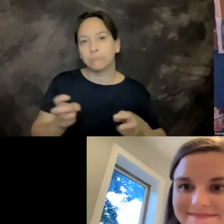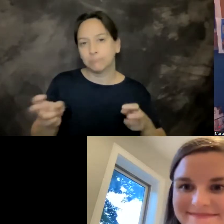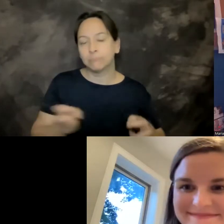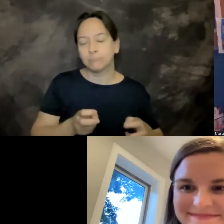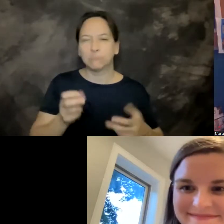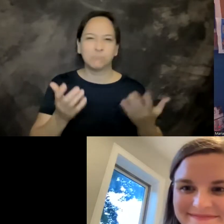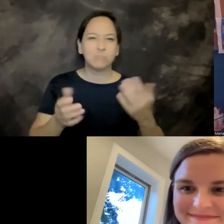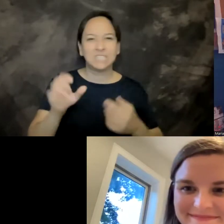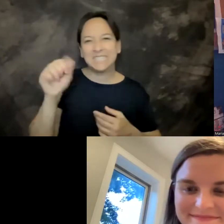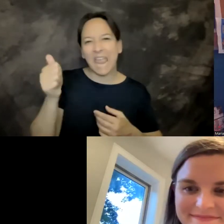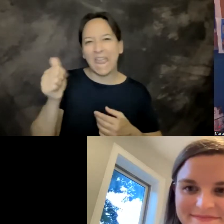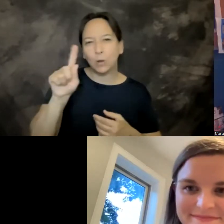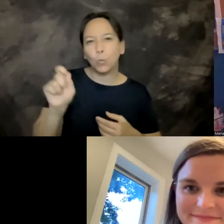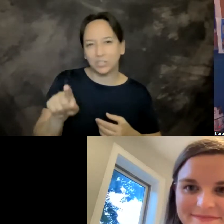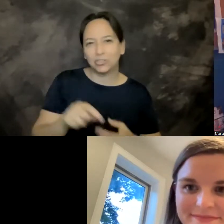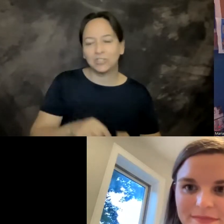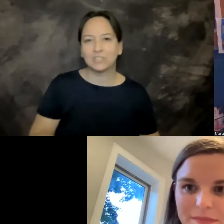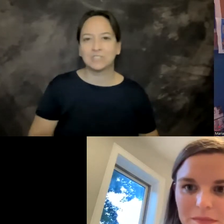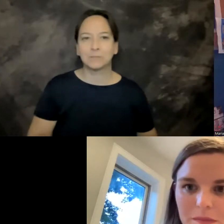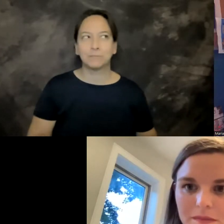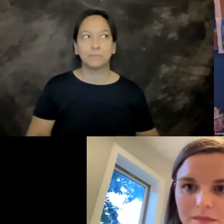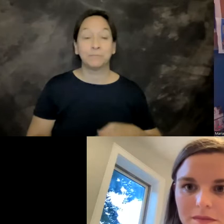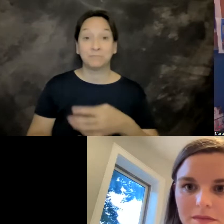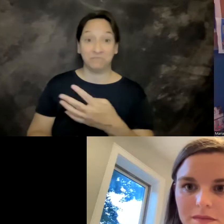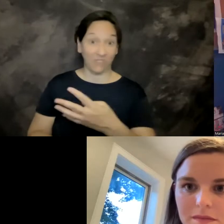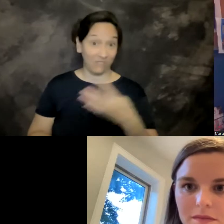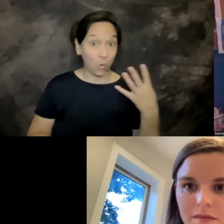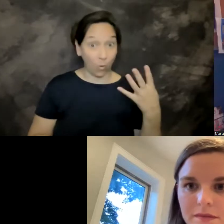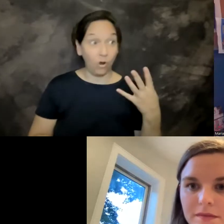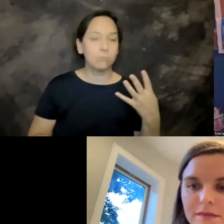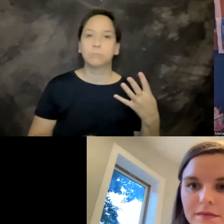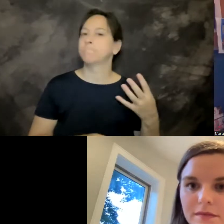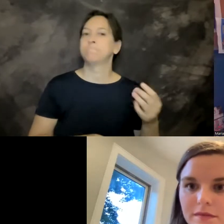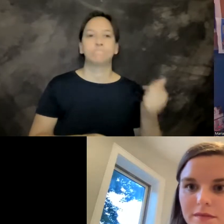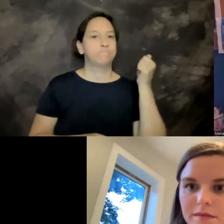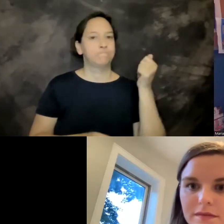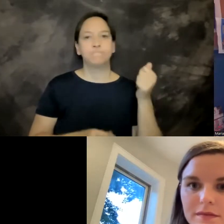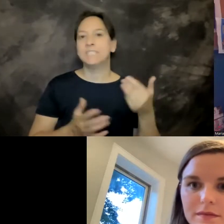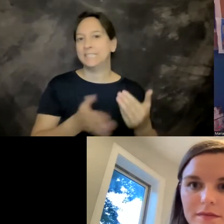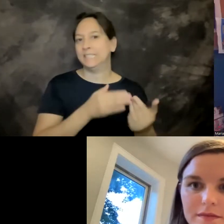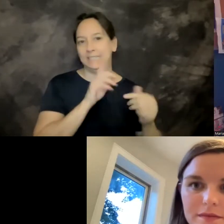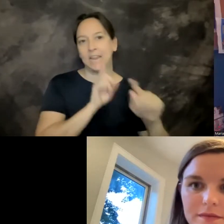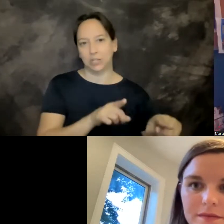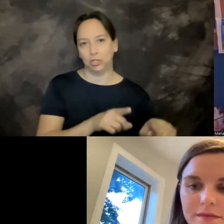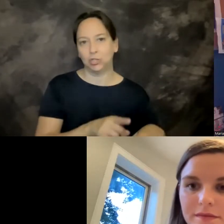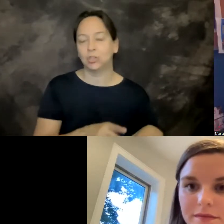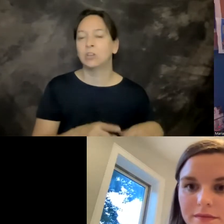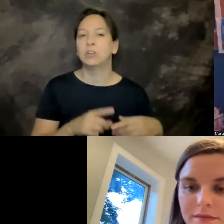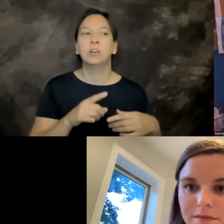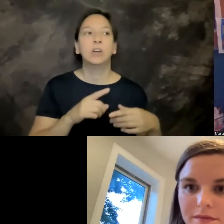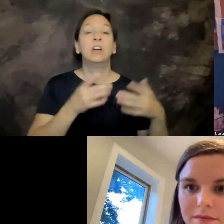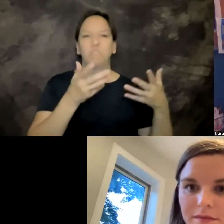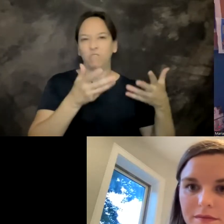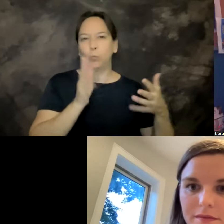questions. 4 of them I feel like are pretty quick to answer. So let's go there immediately. Then